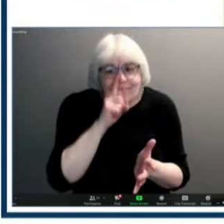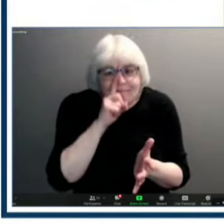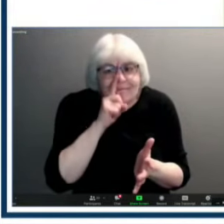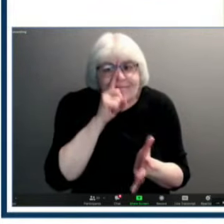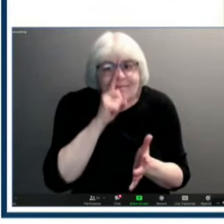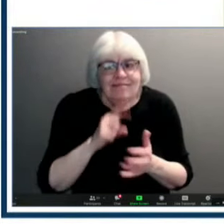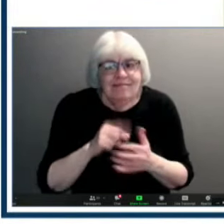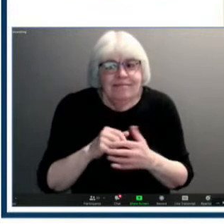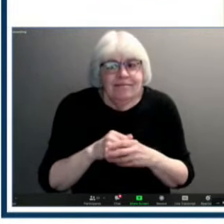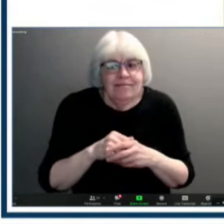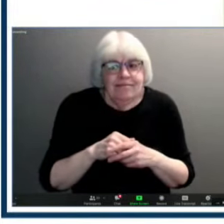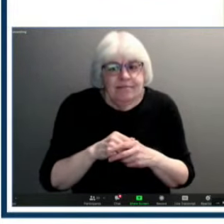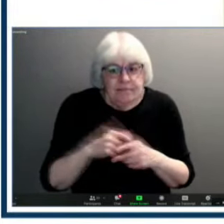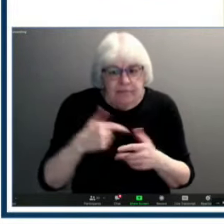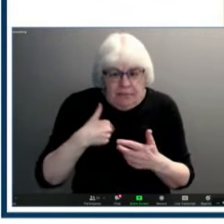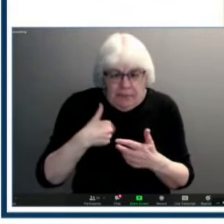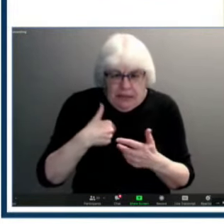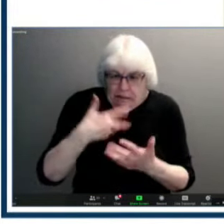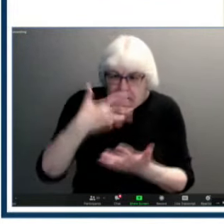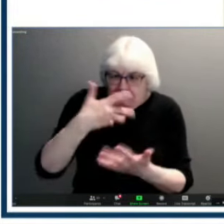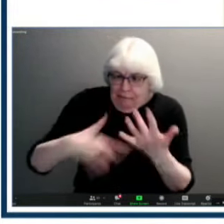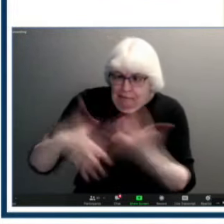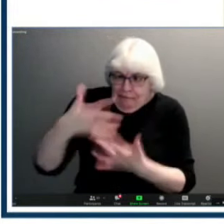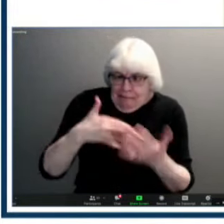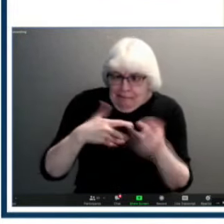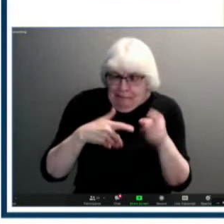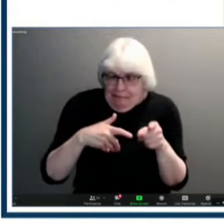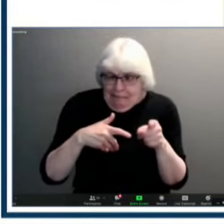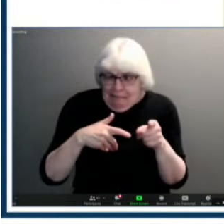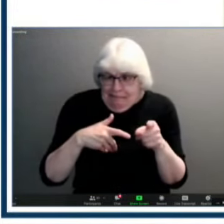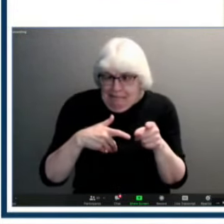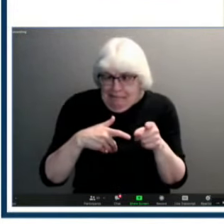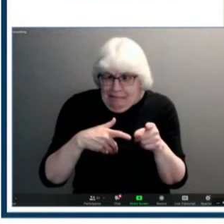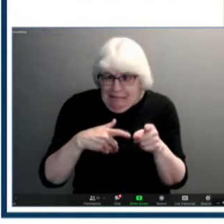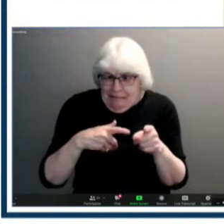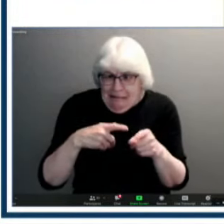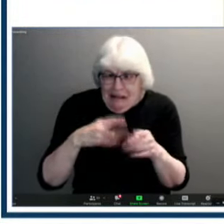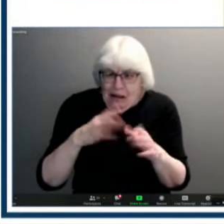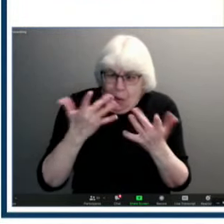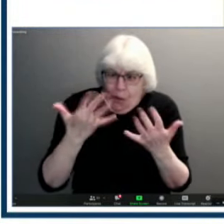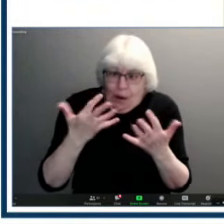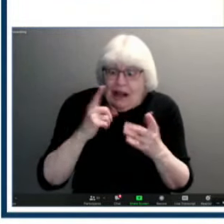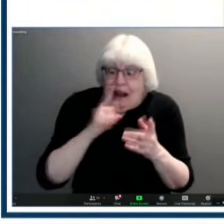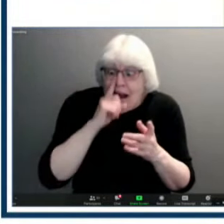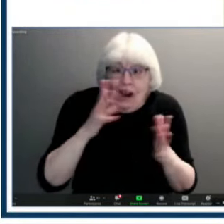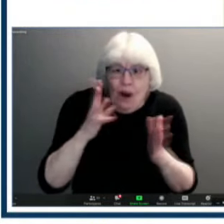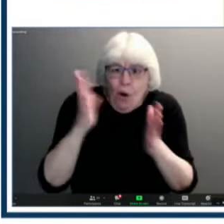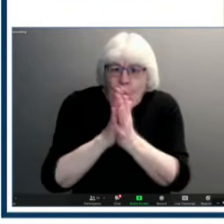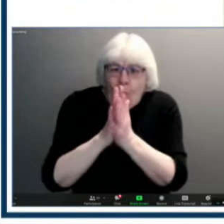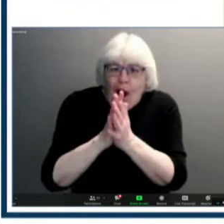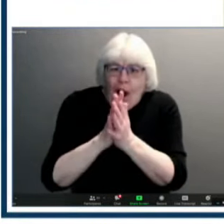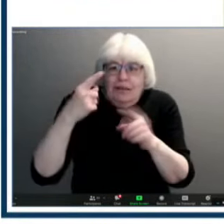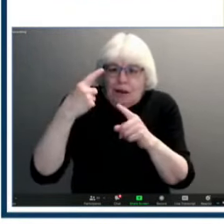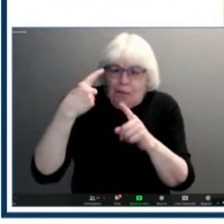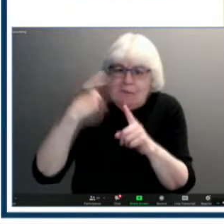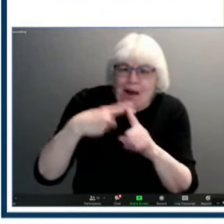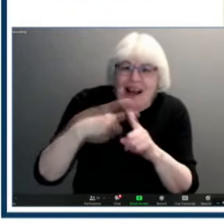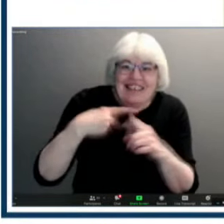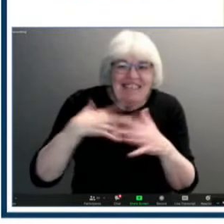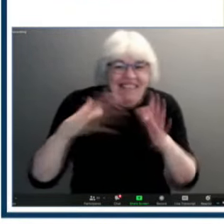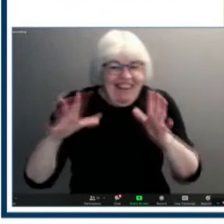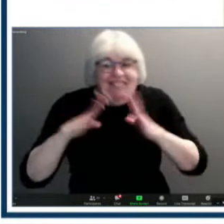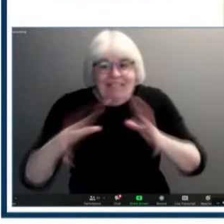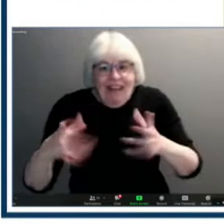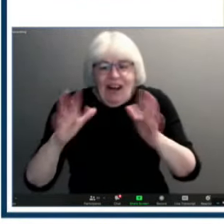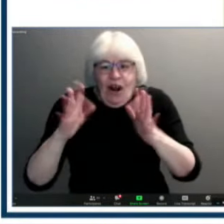need to kind of share that educational piece with Nova Scotians, because we do hear a lot. I tested negative 2 times in a row, and then I've